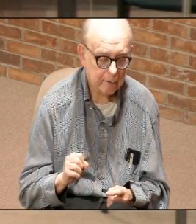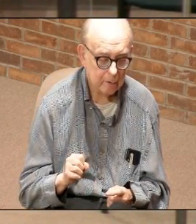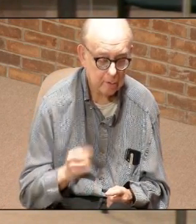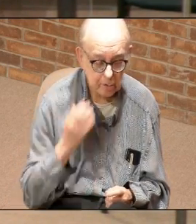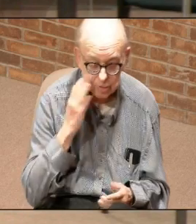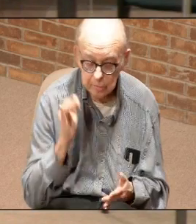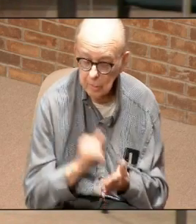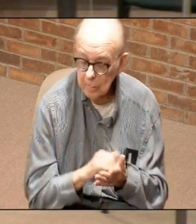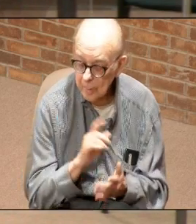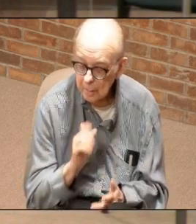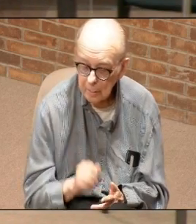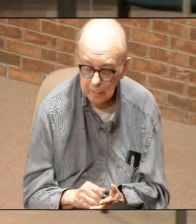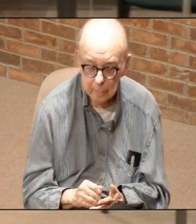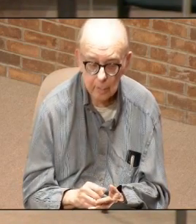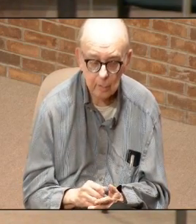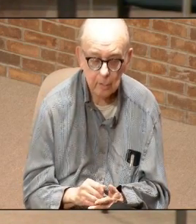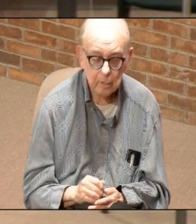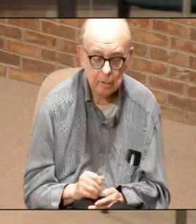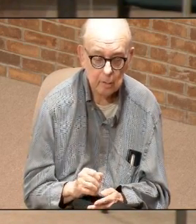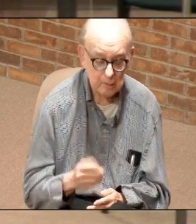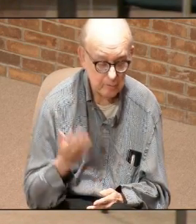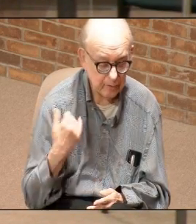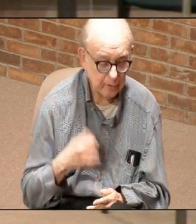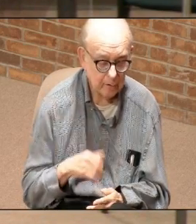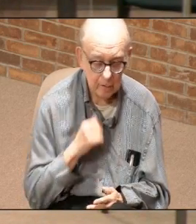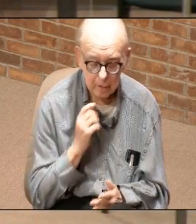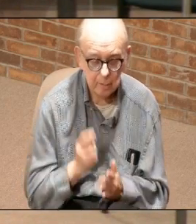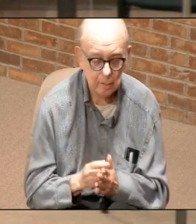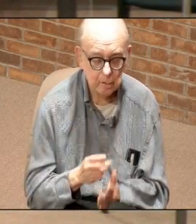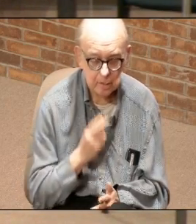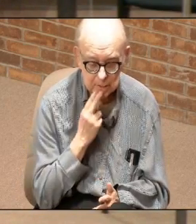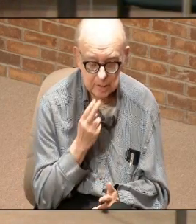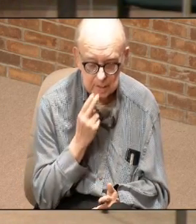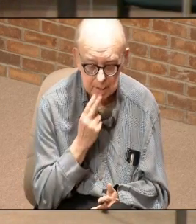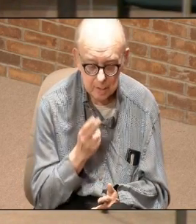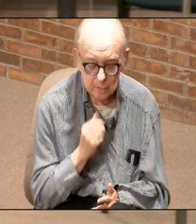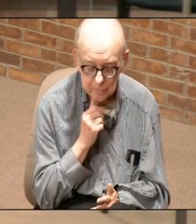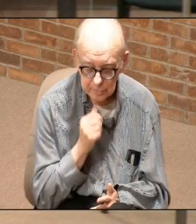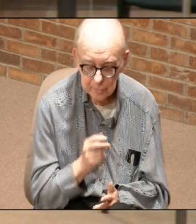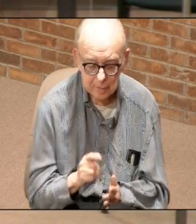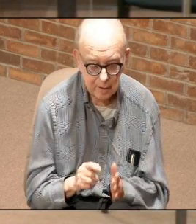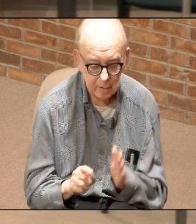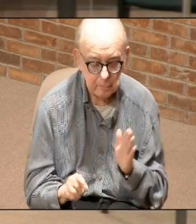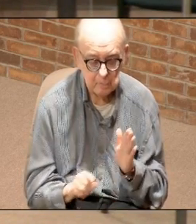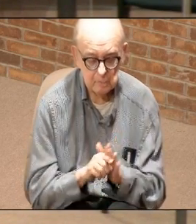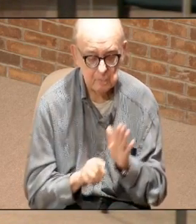Do you know that? That used to be illegal. Smoking was illegal.